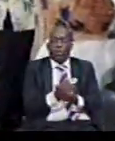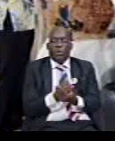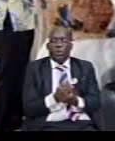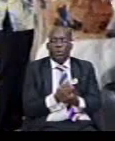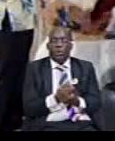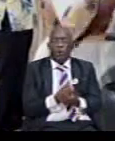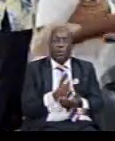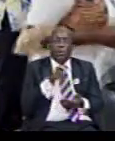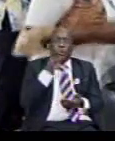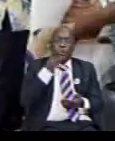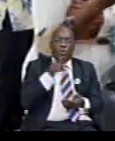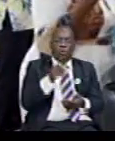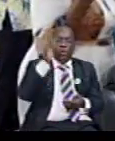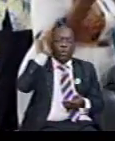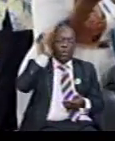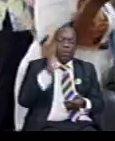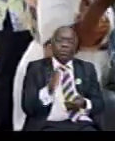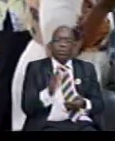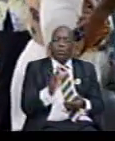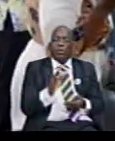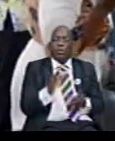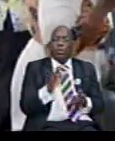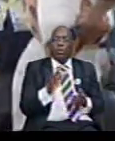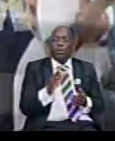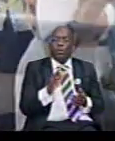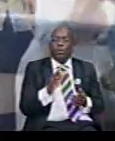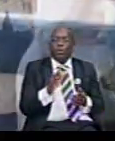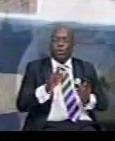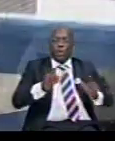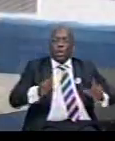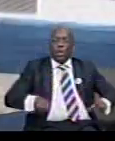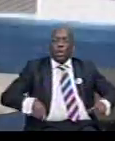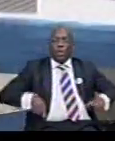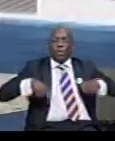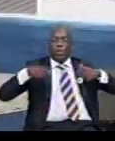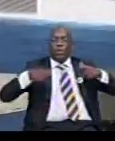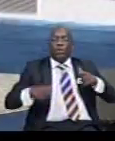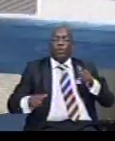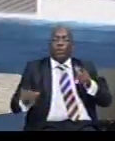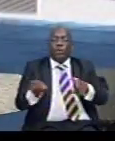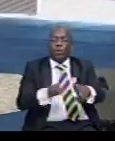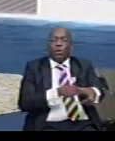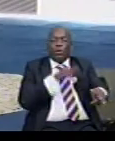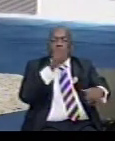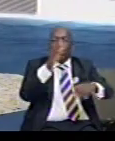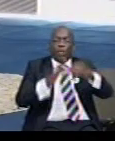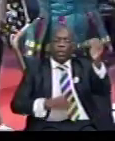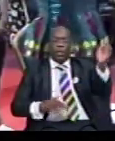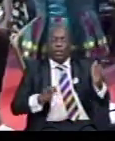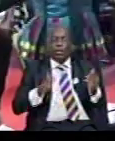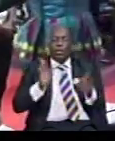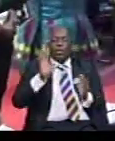You will live longer than your prayer.